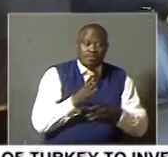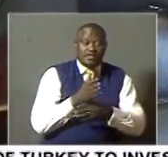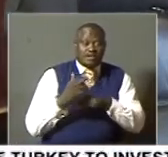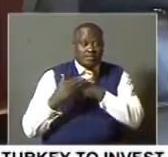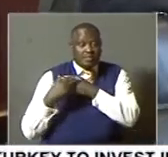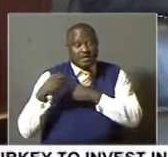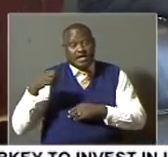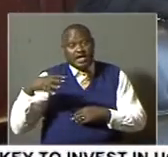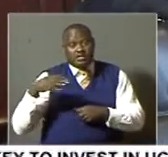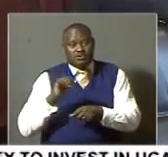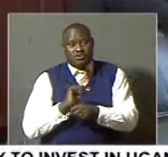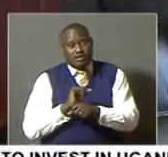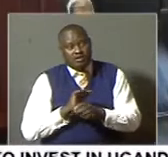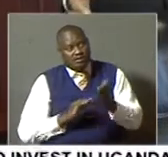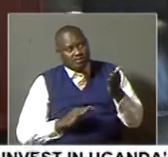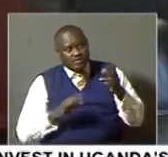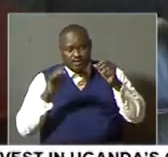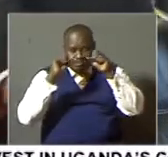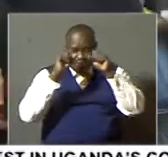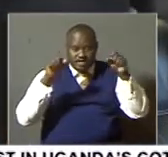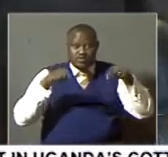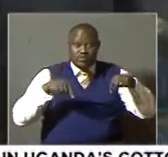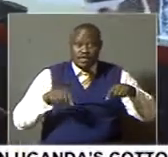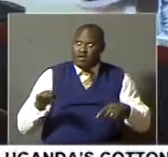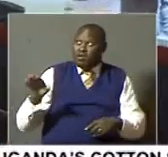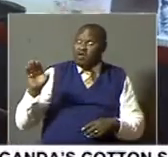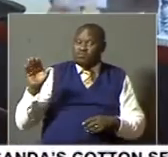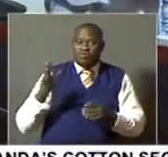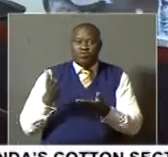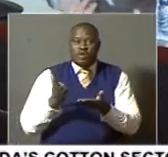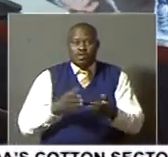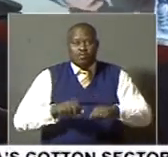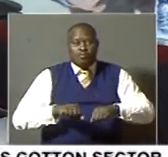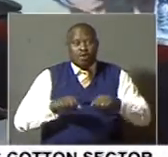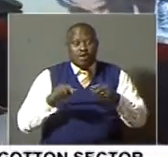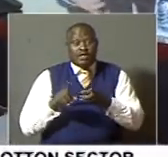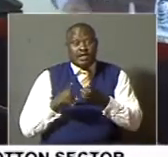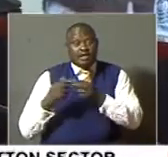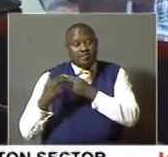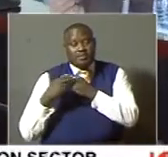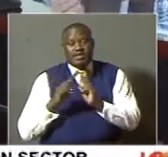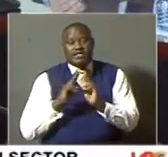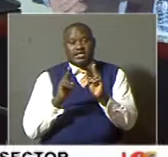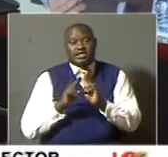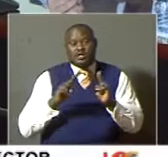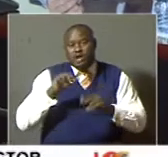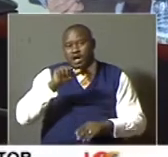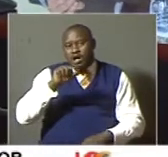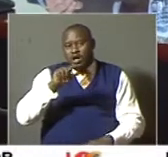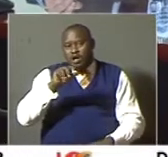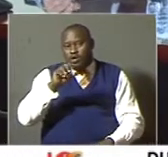Mineral Development. Now, the president was this afternoon meeting the Director General of the International Atomic Energy